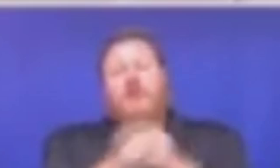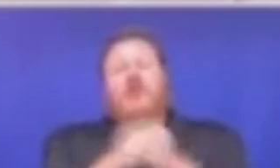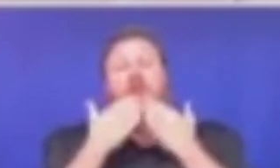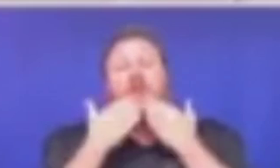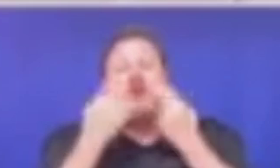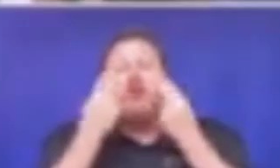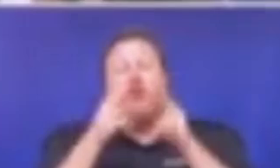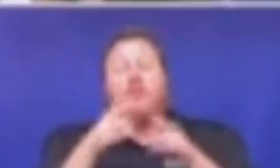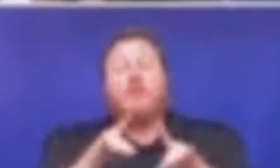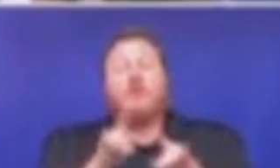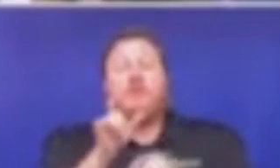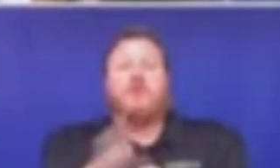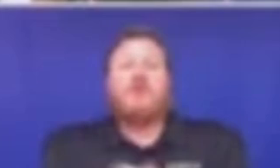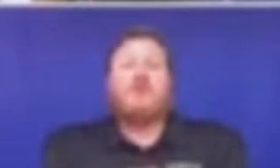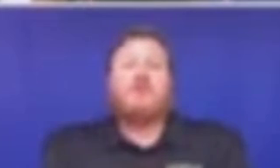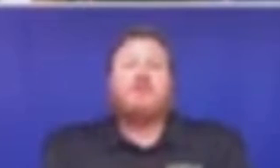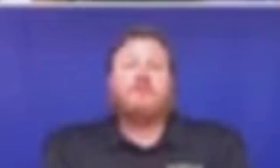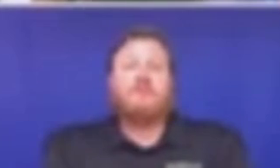Honorable Chairperson.